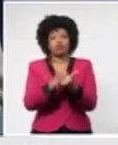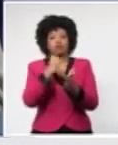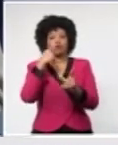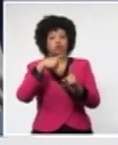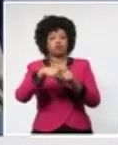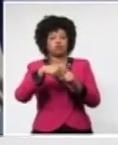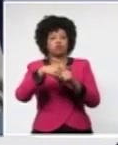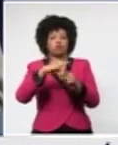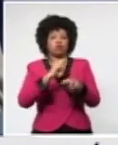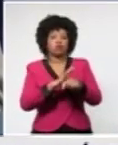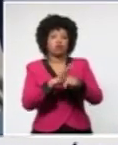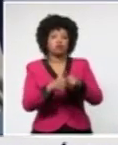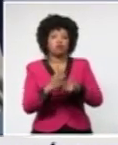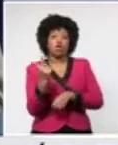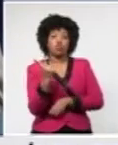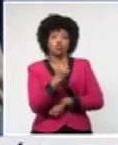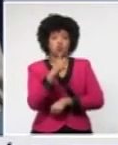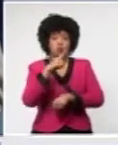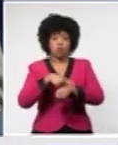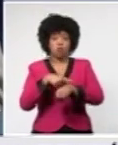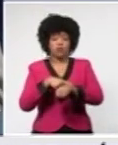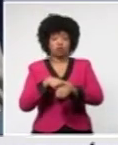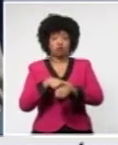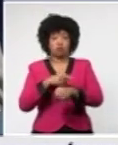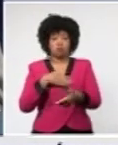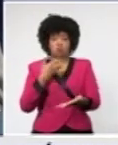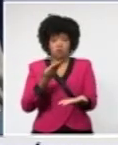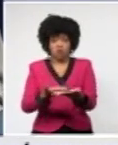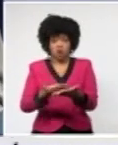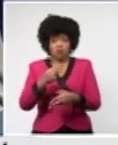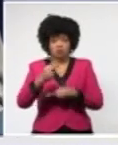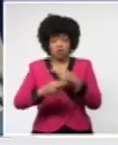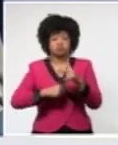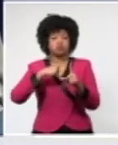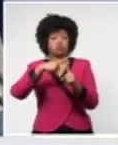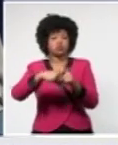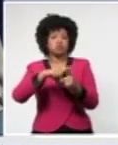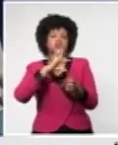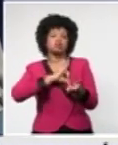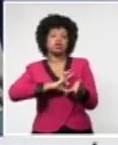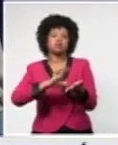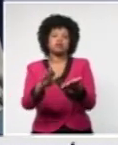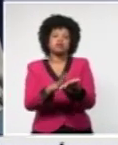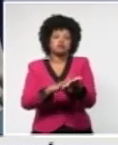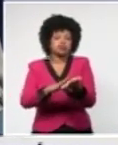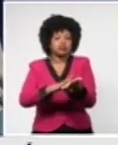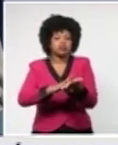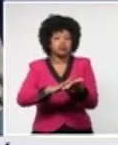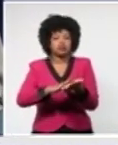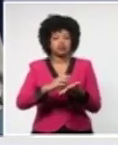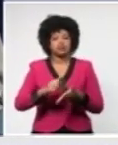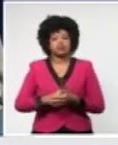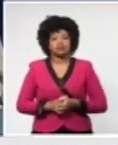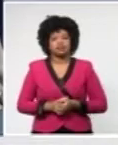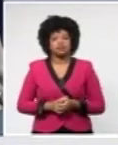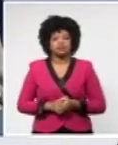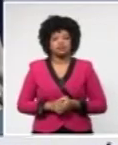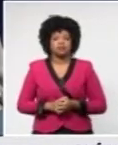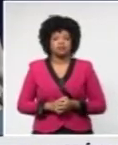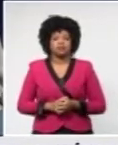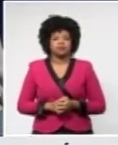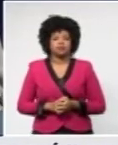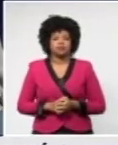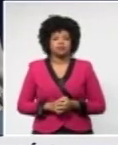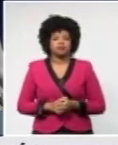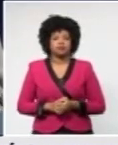to Havana province, 7, 80.5%, and 1 belongs to the Mayabeque province, 1,